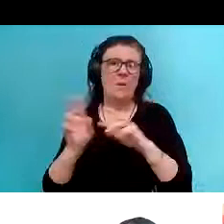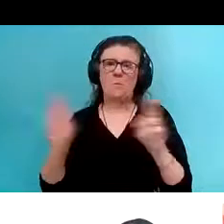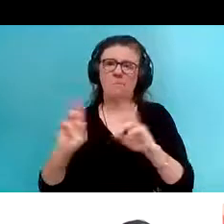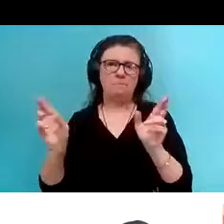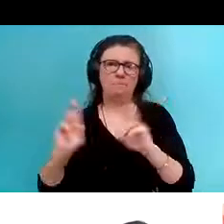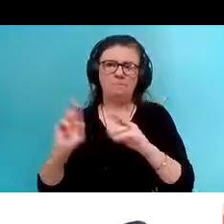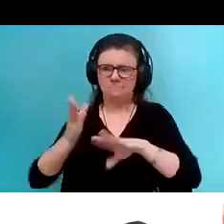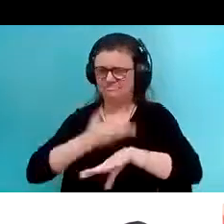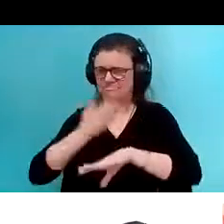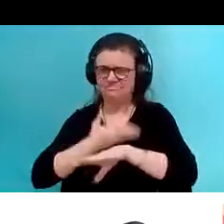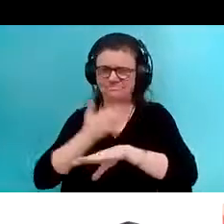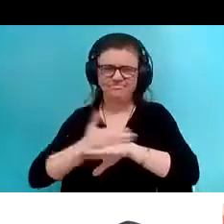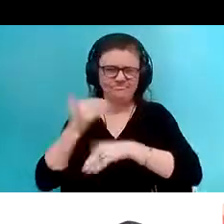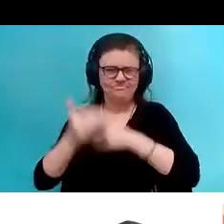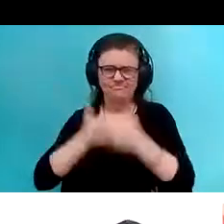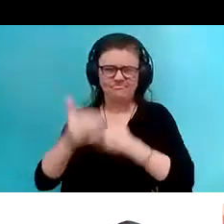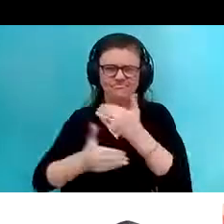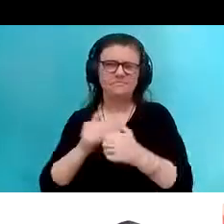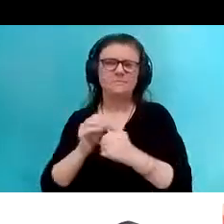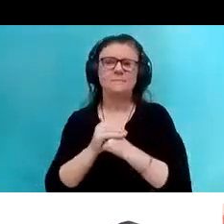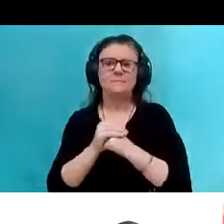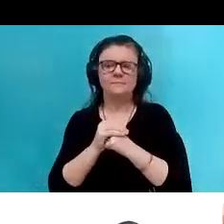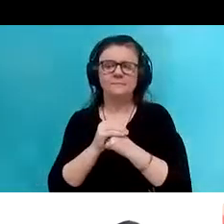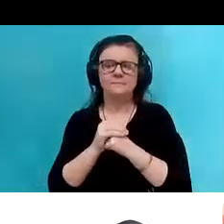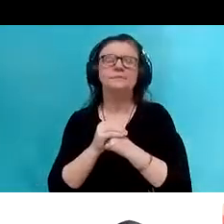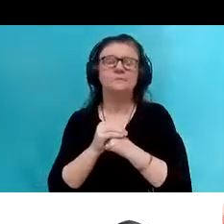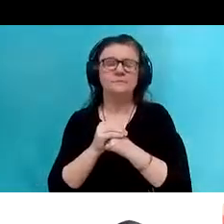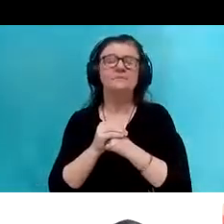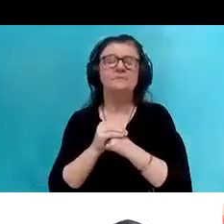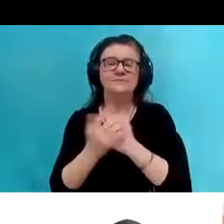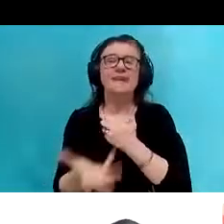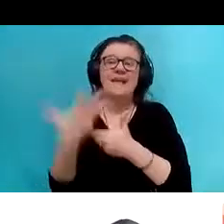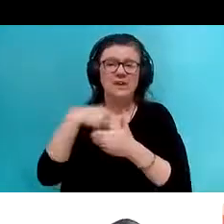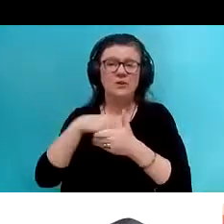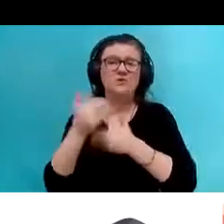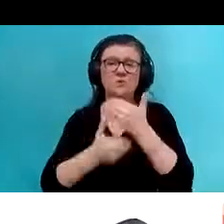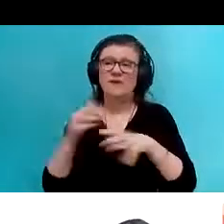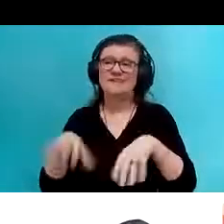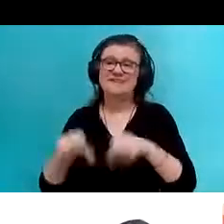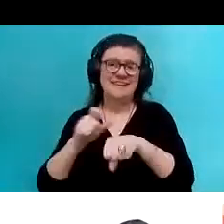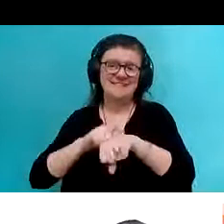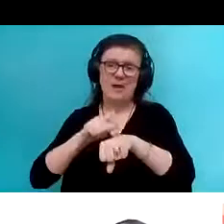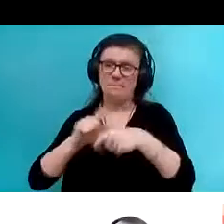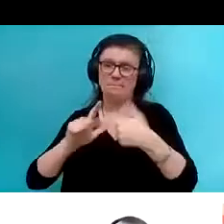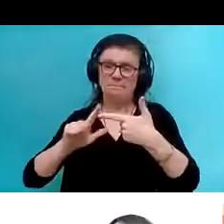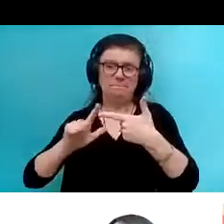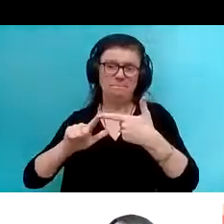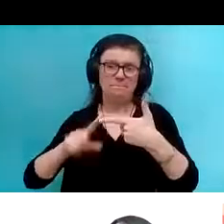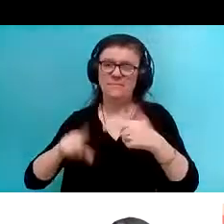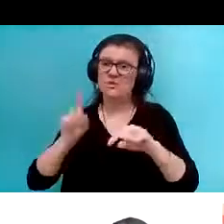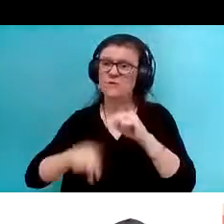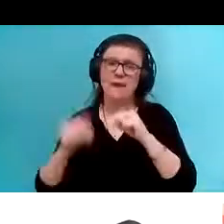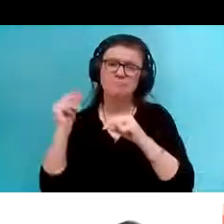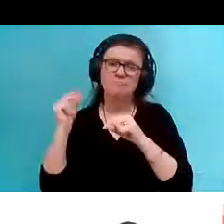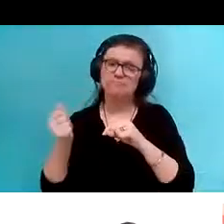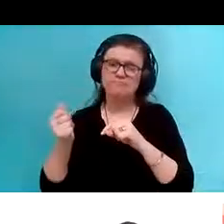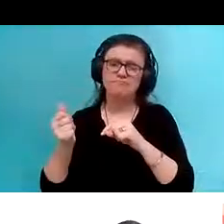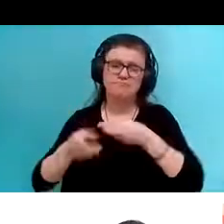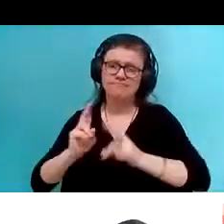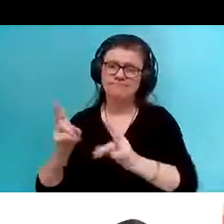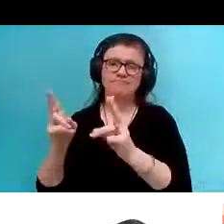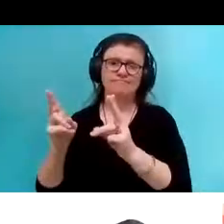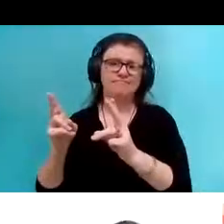preparation. Ensuring inclusive processes takes time. This is not something that you can rush. You need